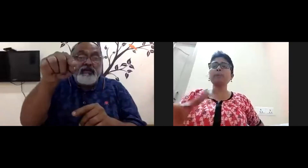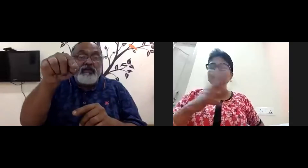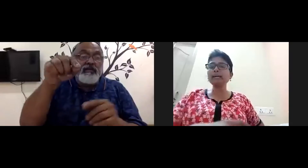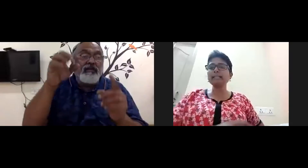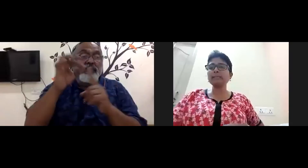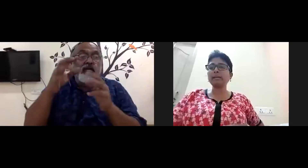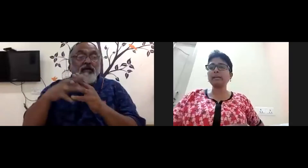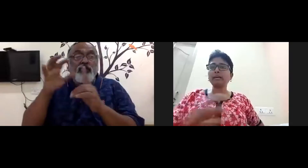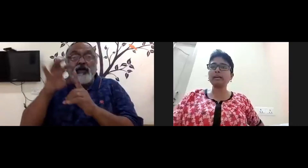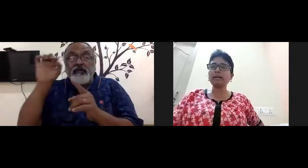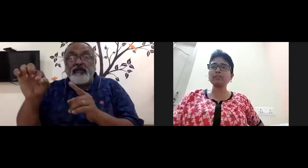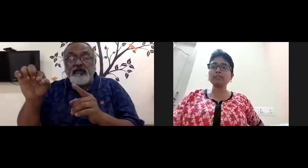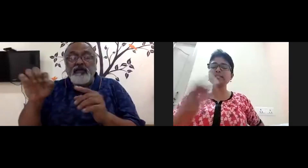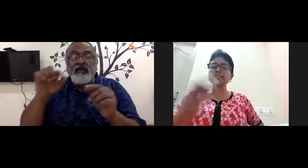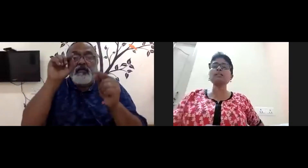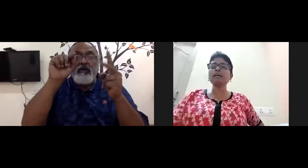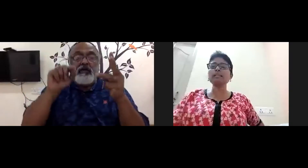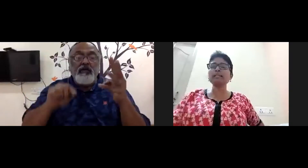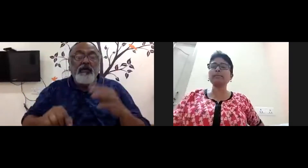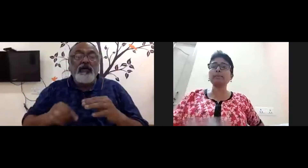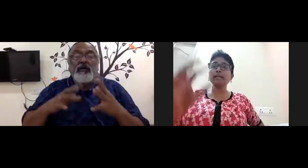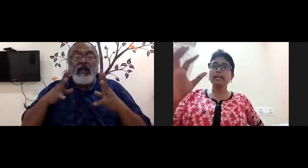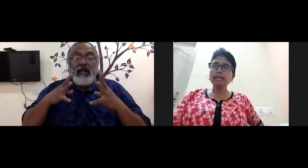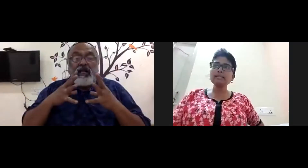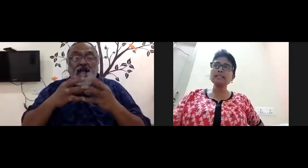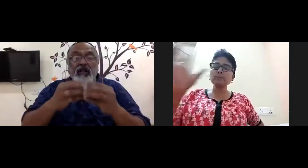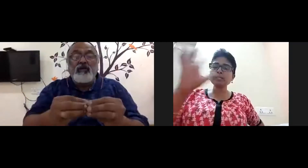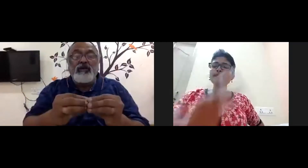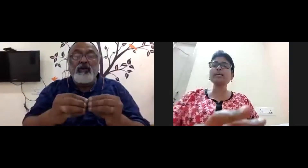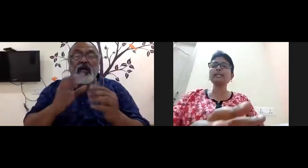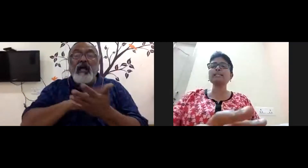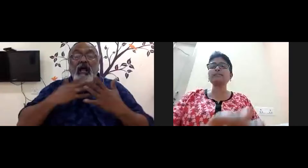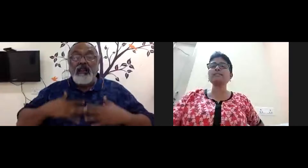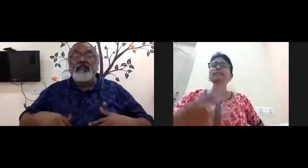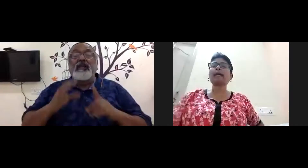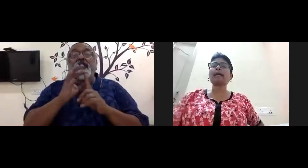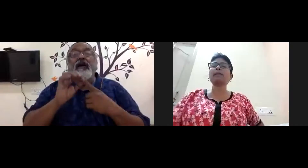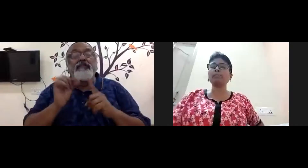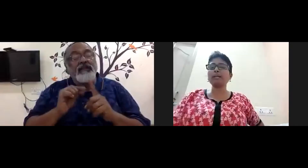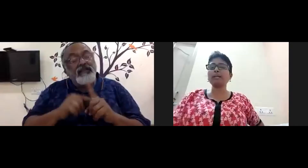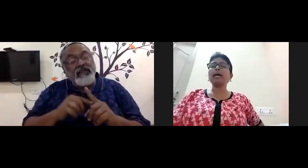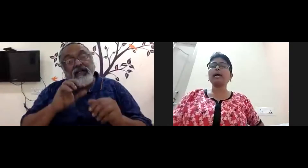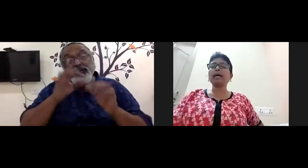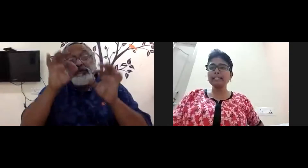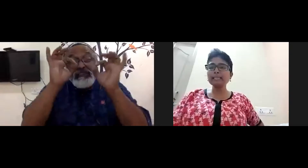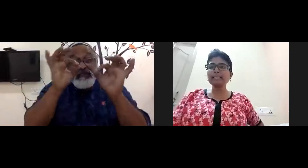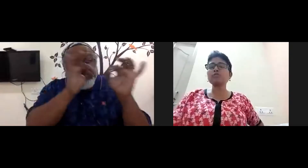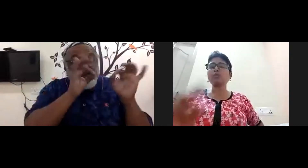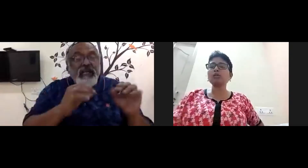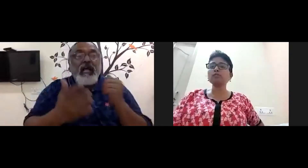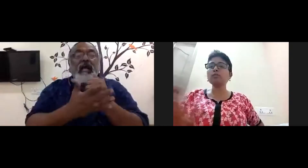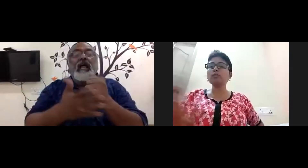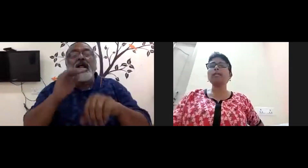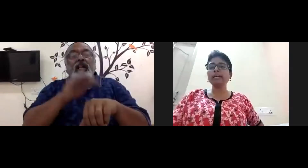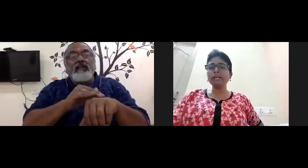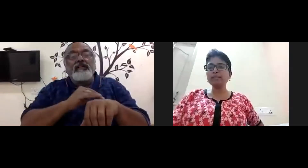taken by the health department, are actually registered by the health department, then the specific health services can be provided. And yes, they should